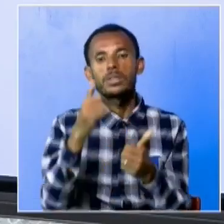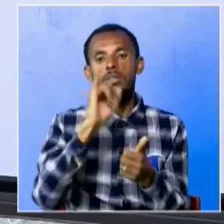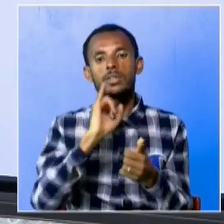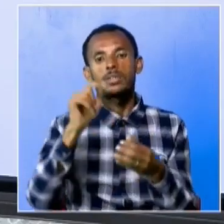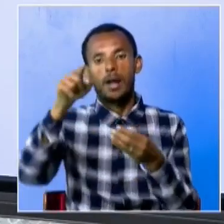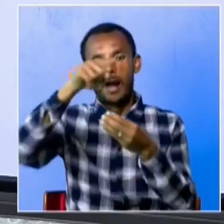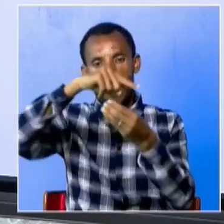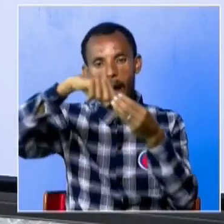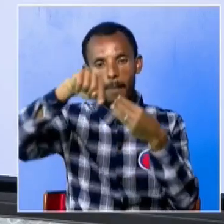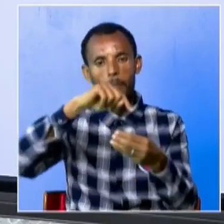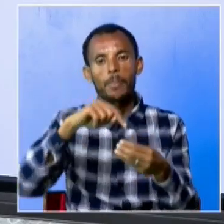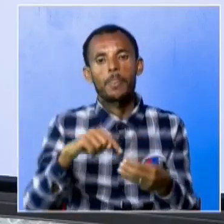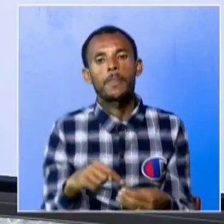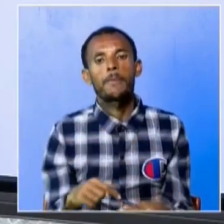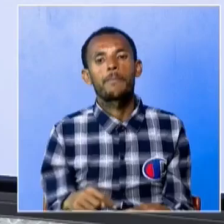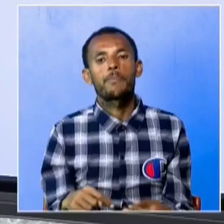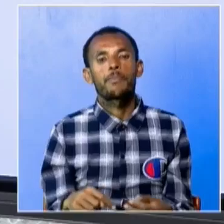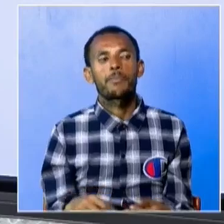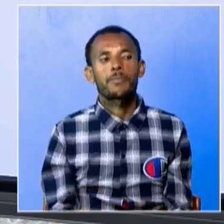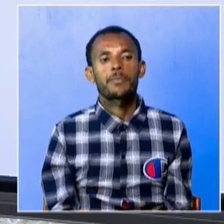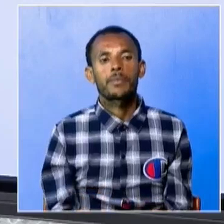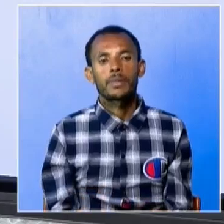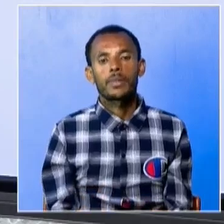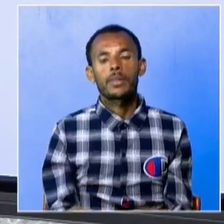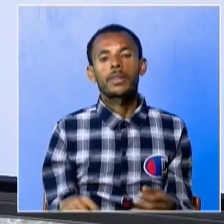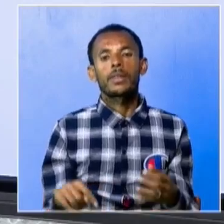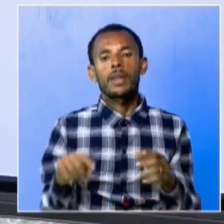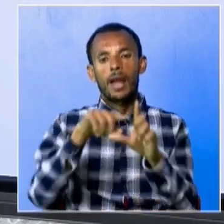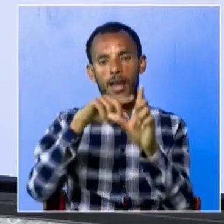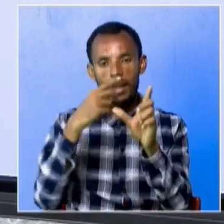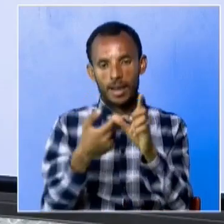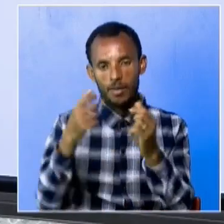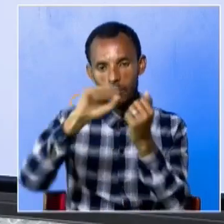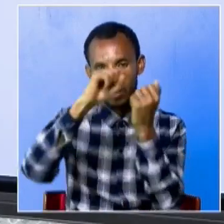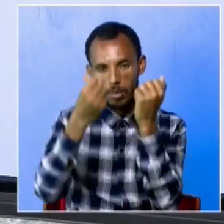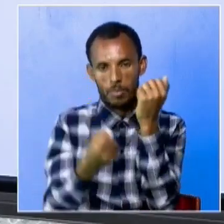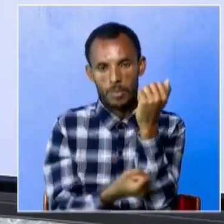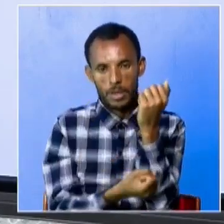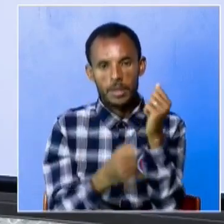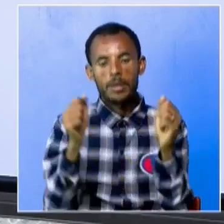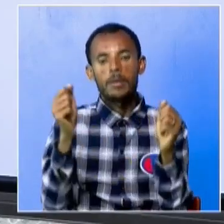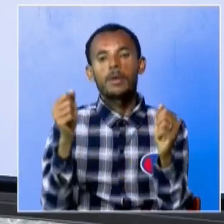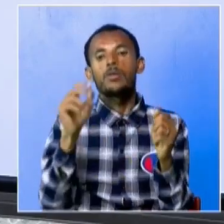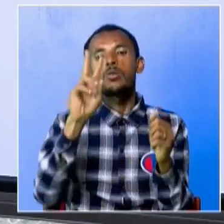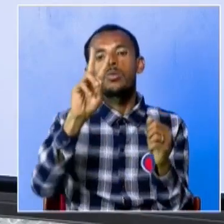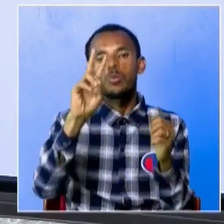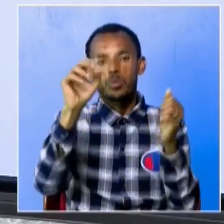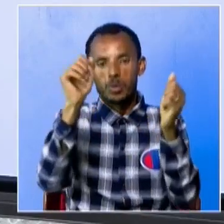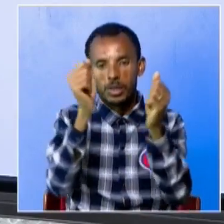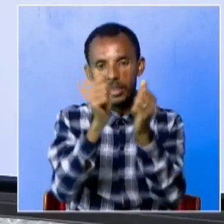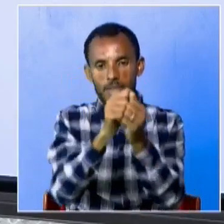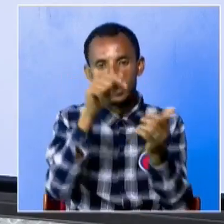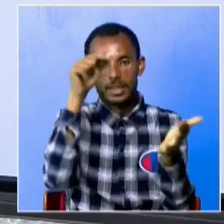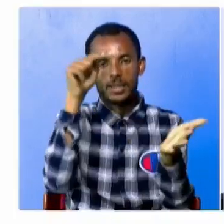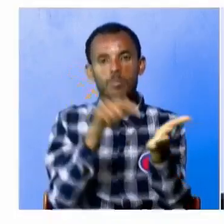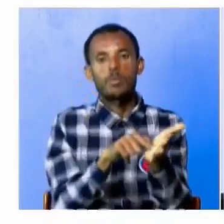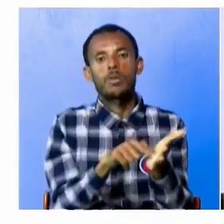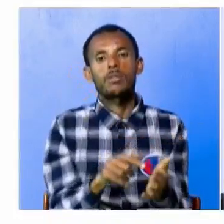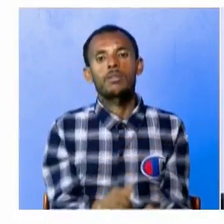about angles formed by two intersecting chords, okay?